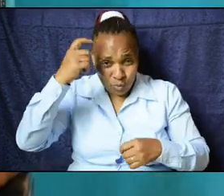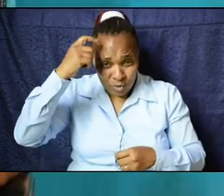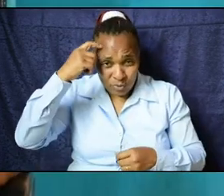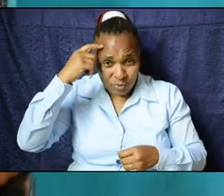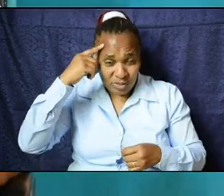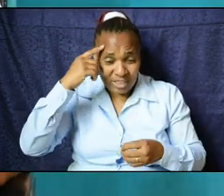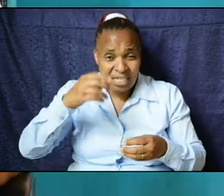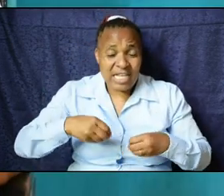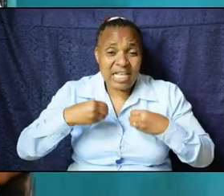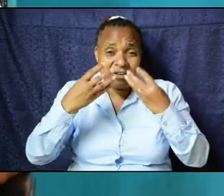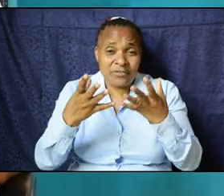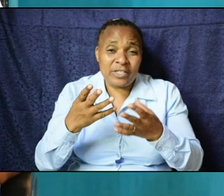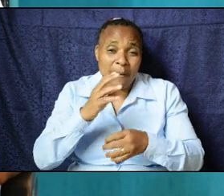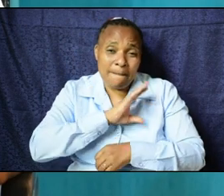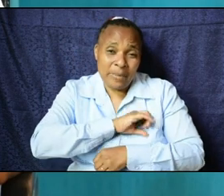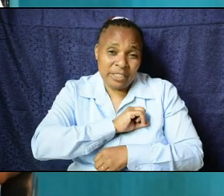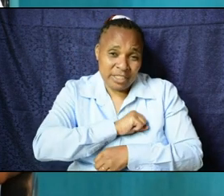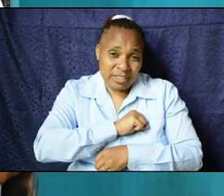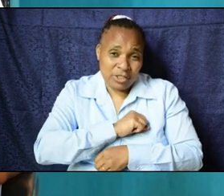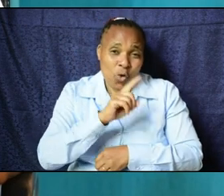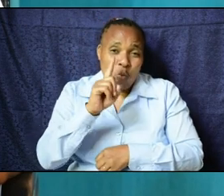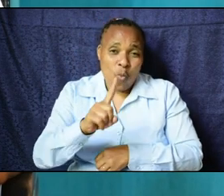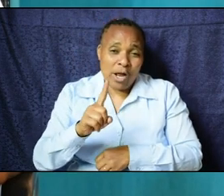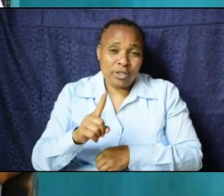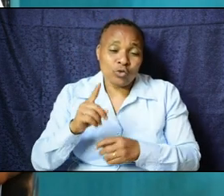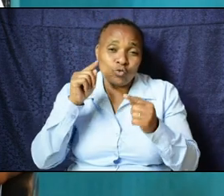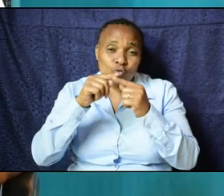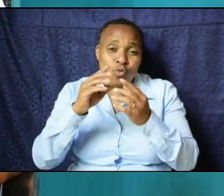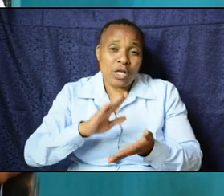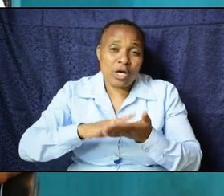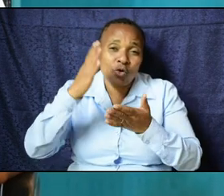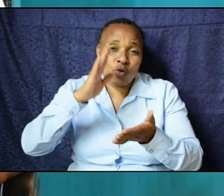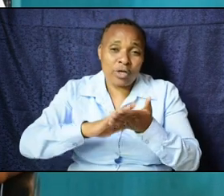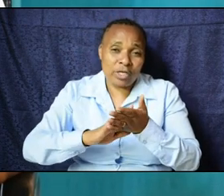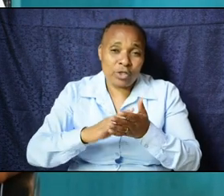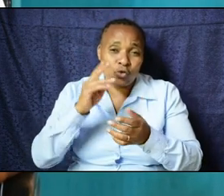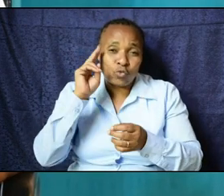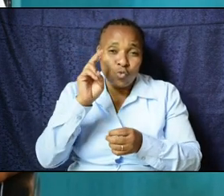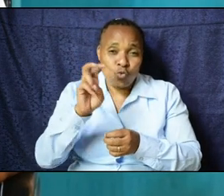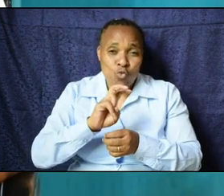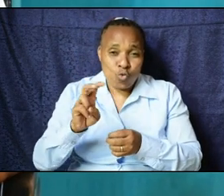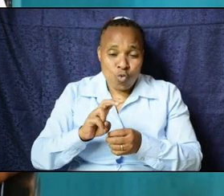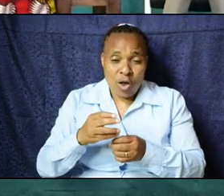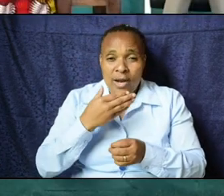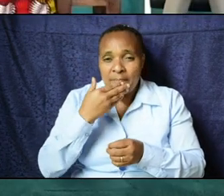yields patience. It is to one's glory to overlook an offense.